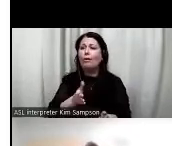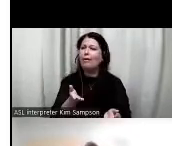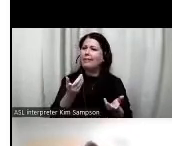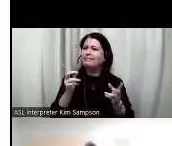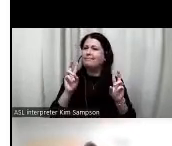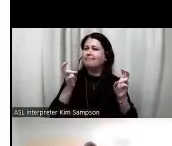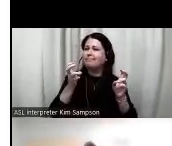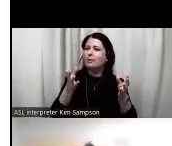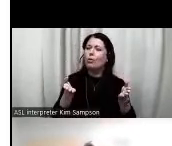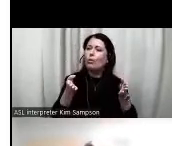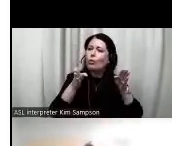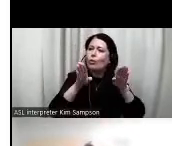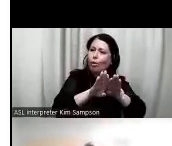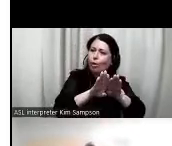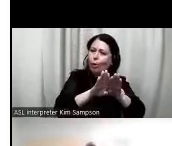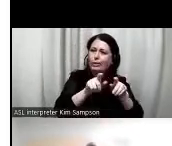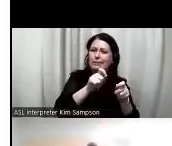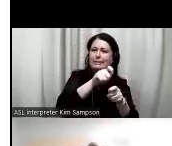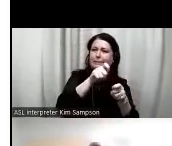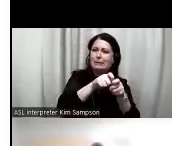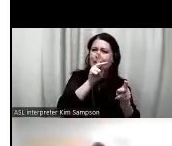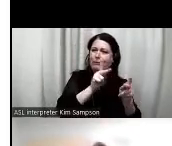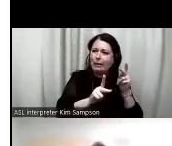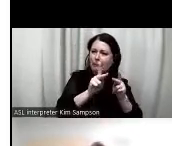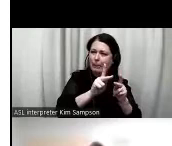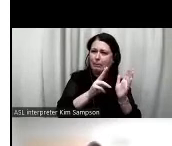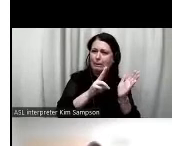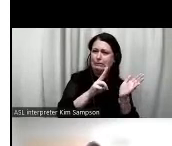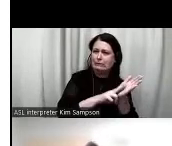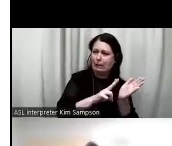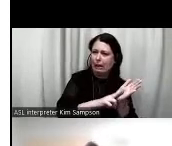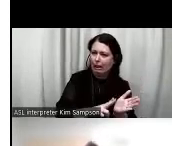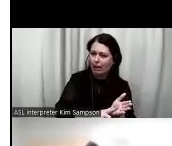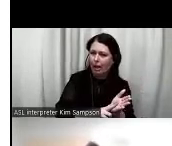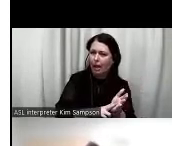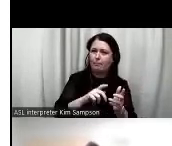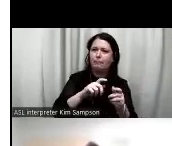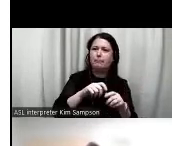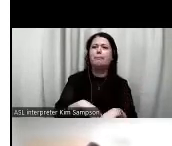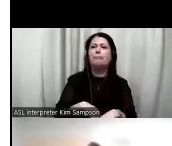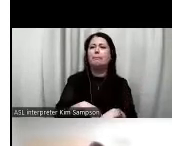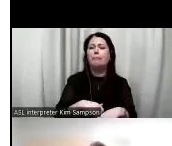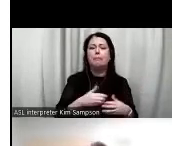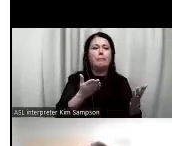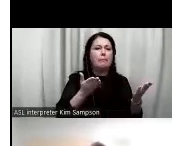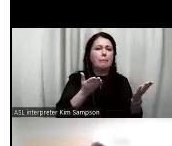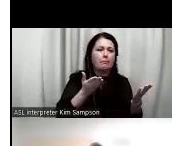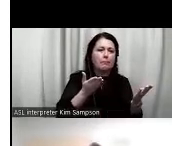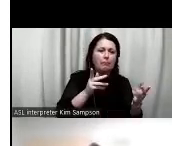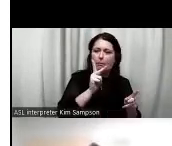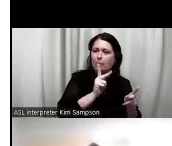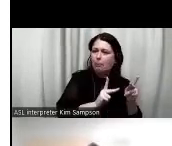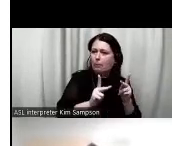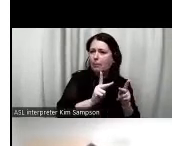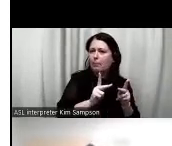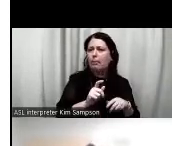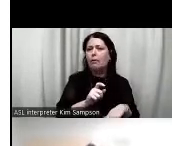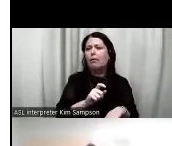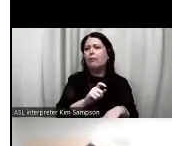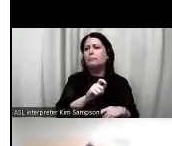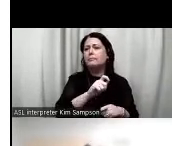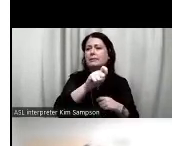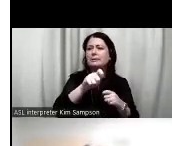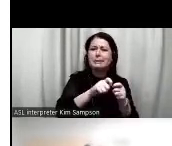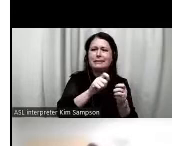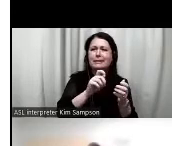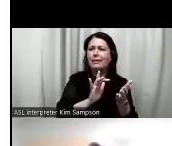closed only to certain population, and it might be only people that are served by, say, a specific